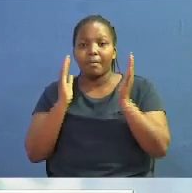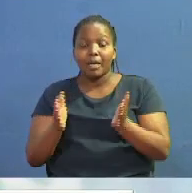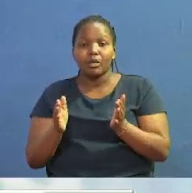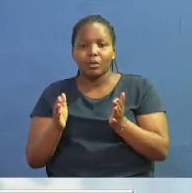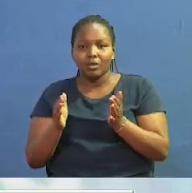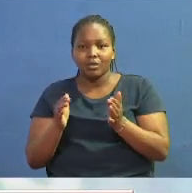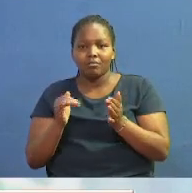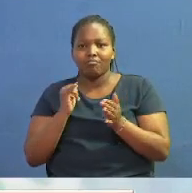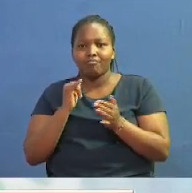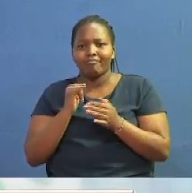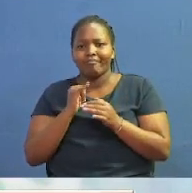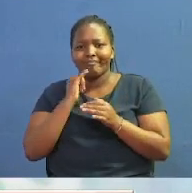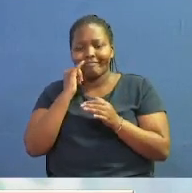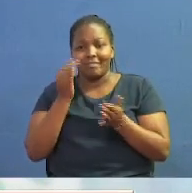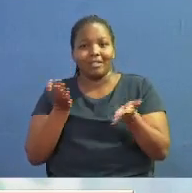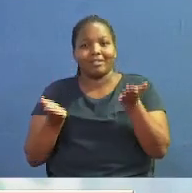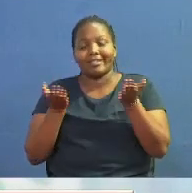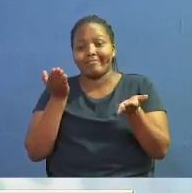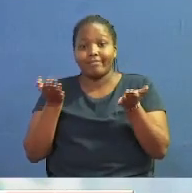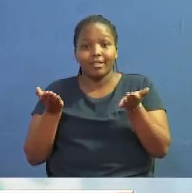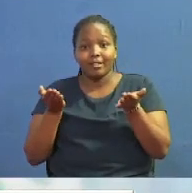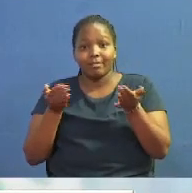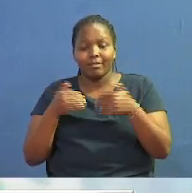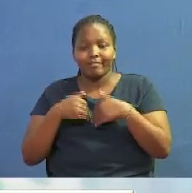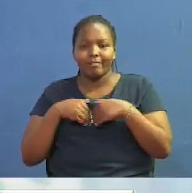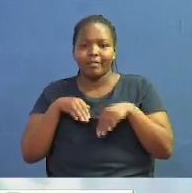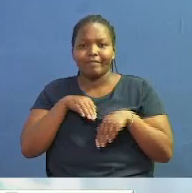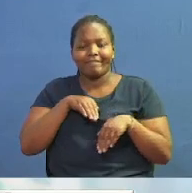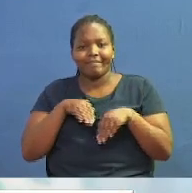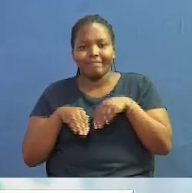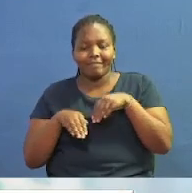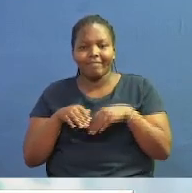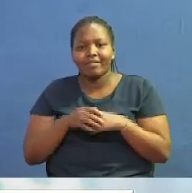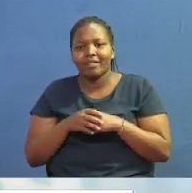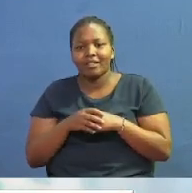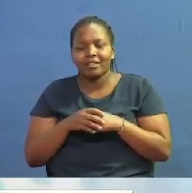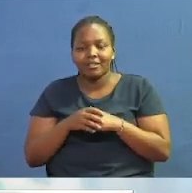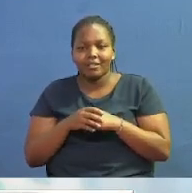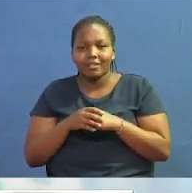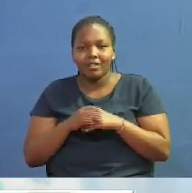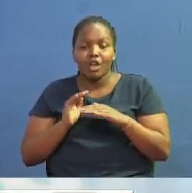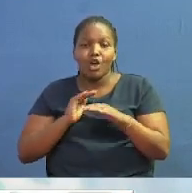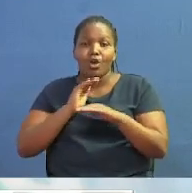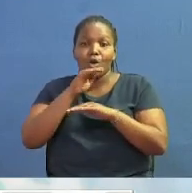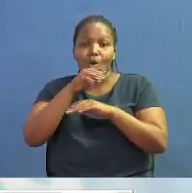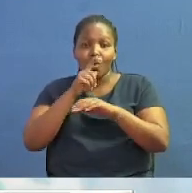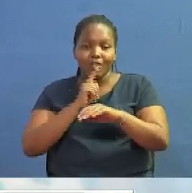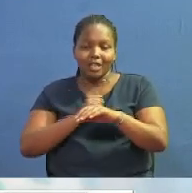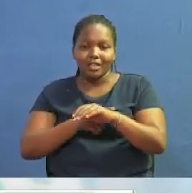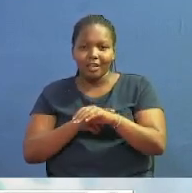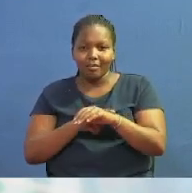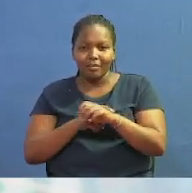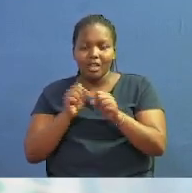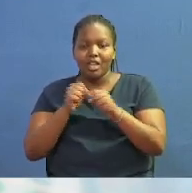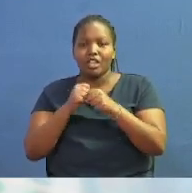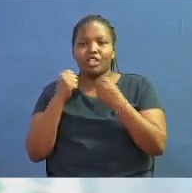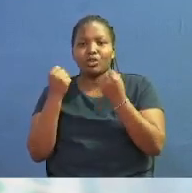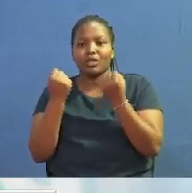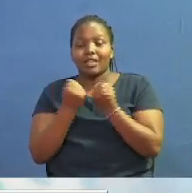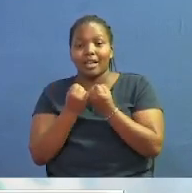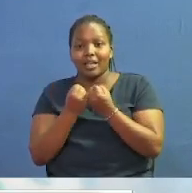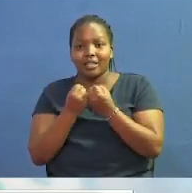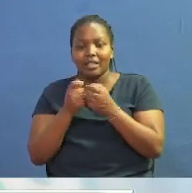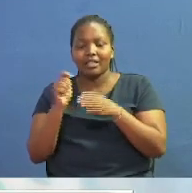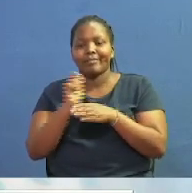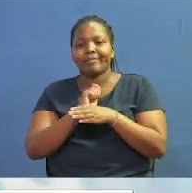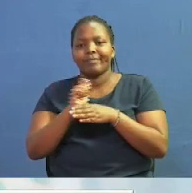of disability, and traditionally over time we have or the society has trained us